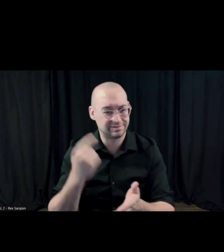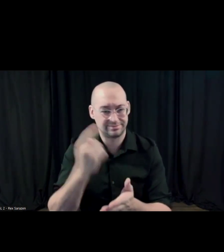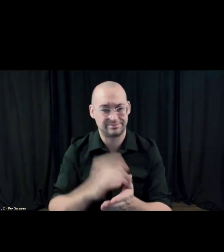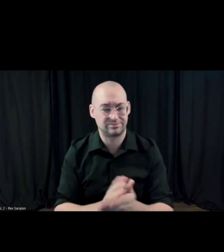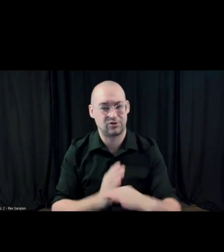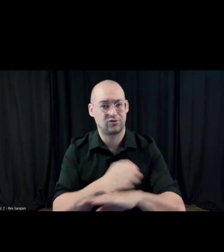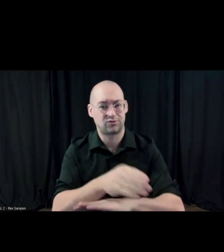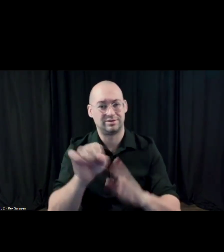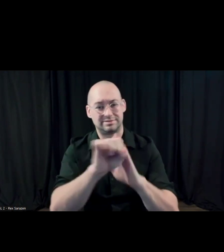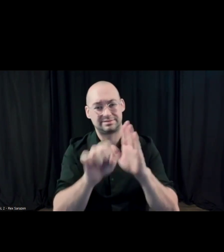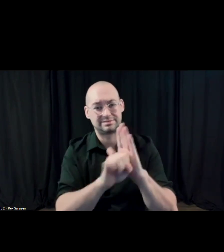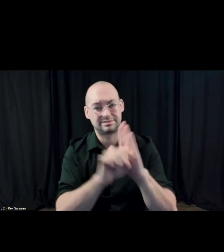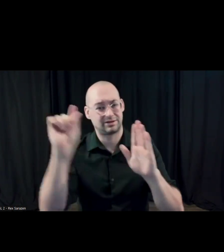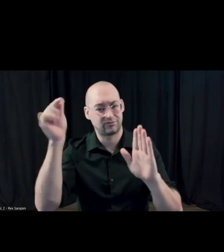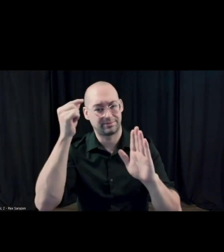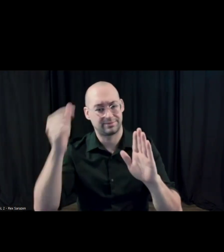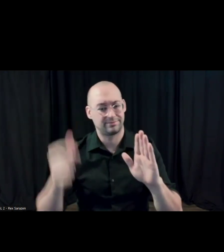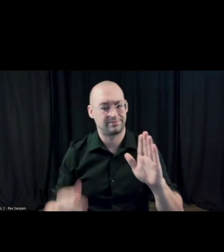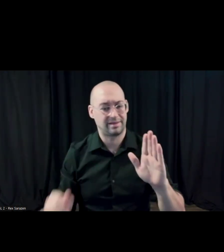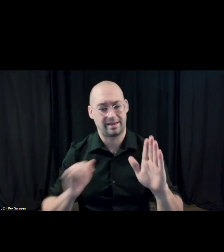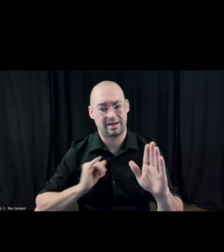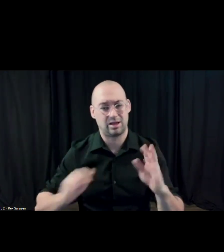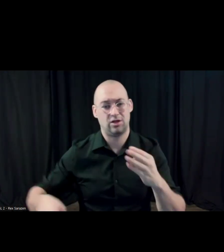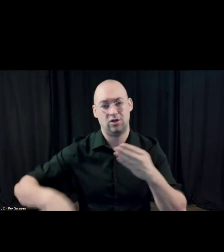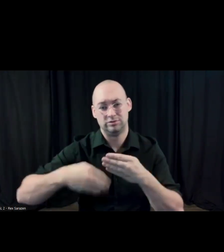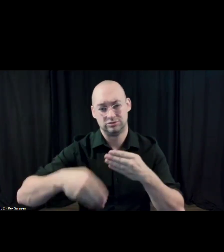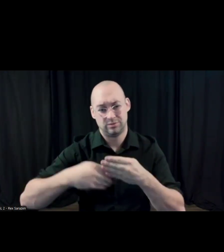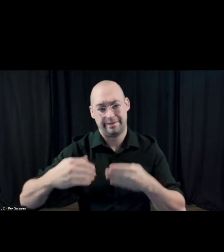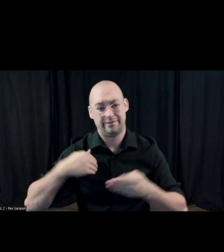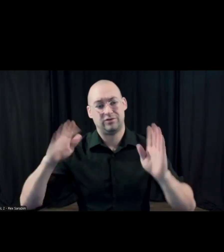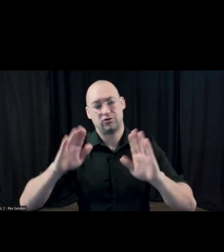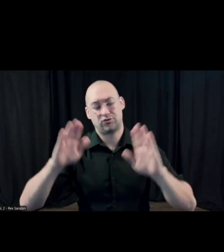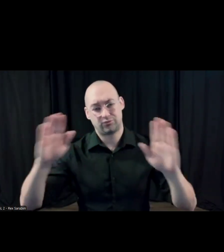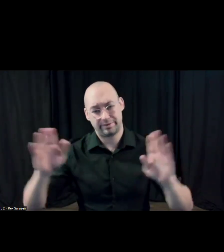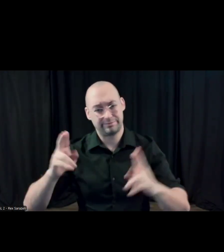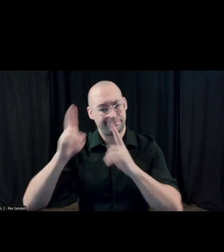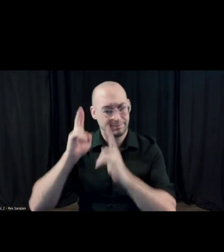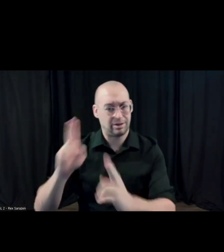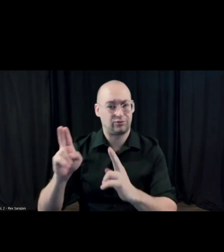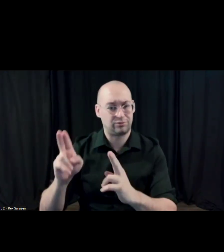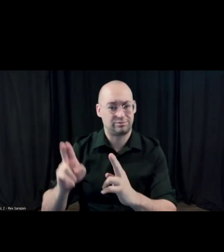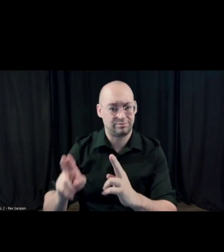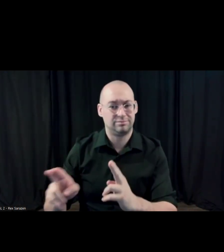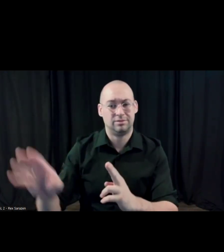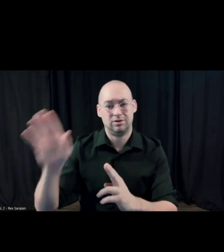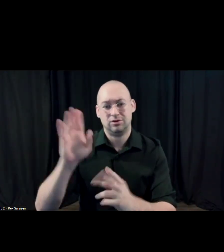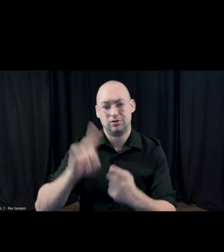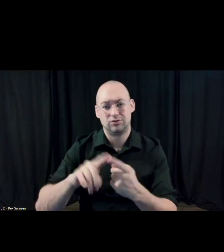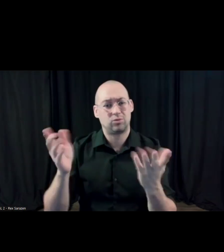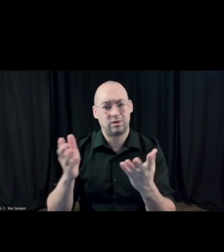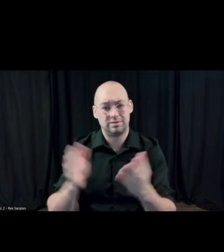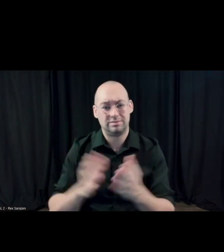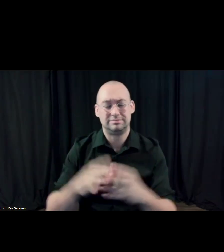government. I also have the great privilege to